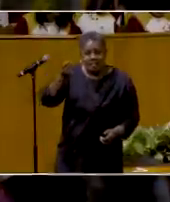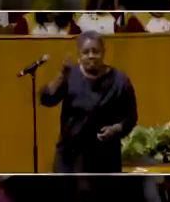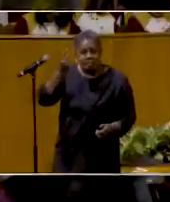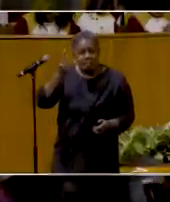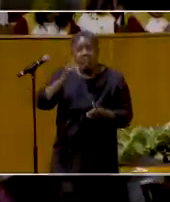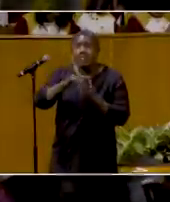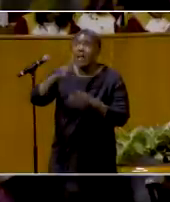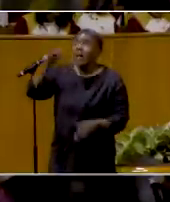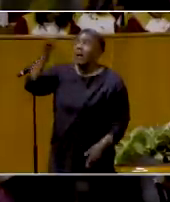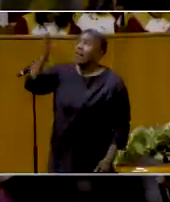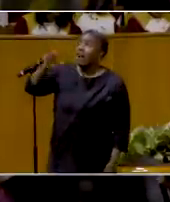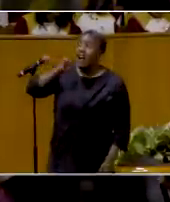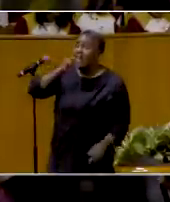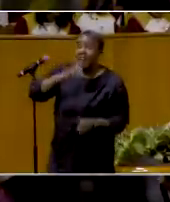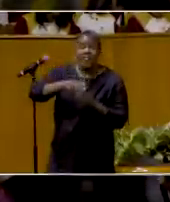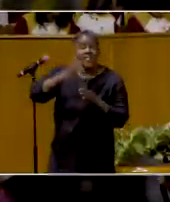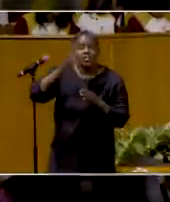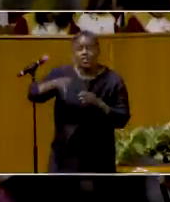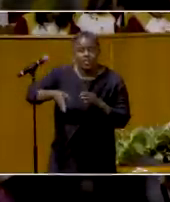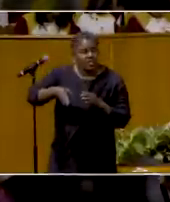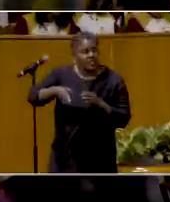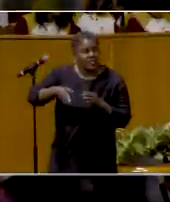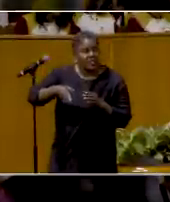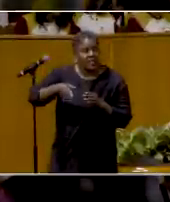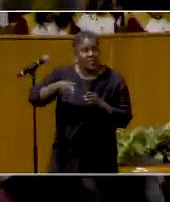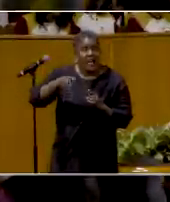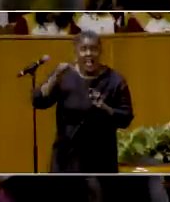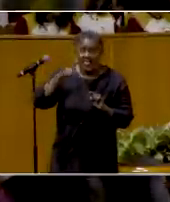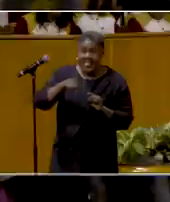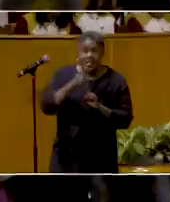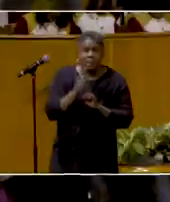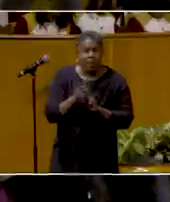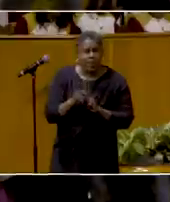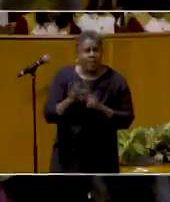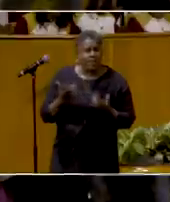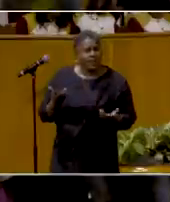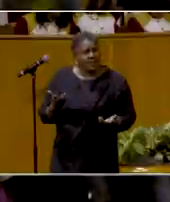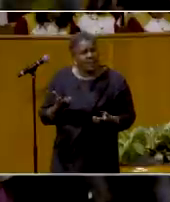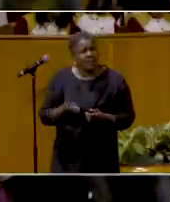that God's not done in this moment.